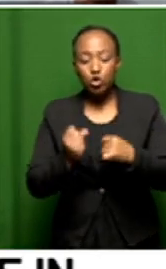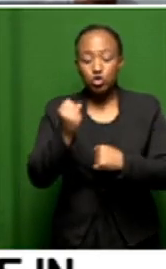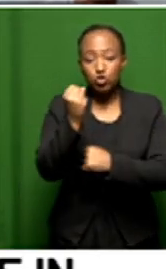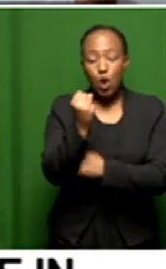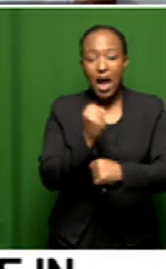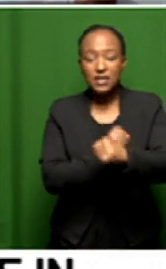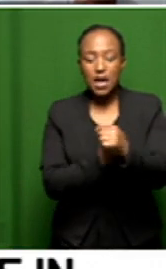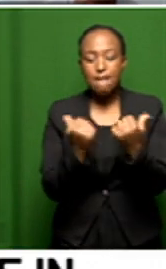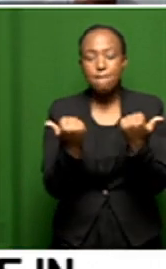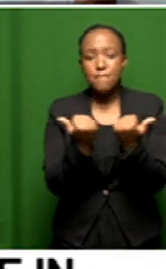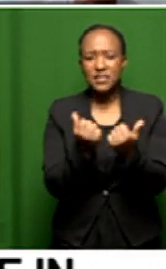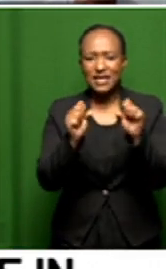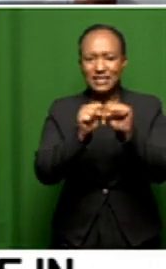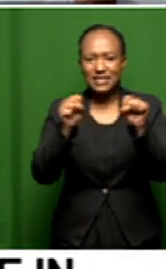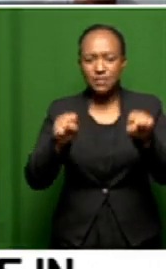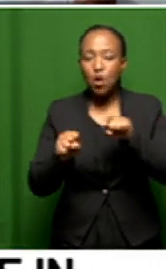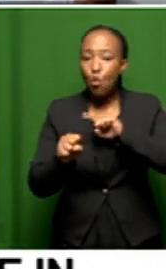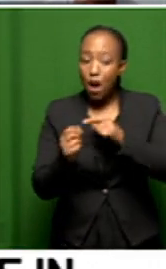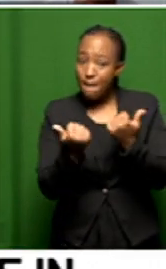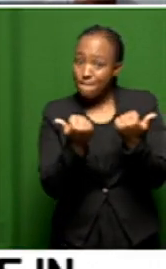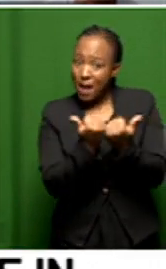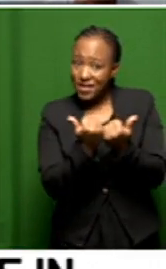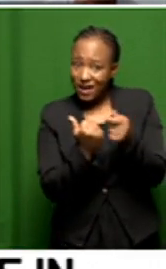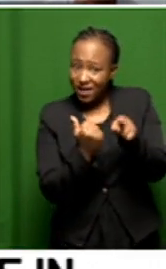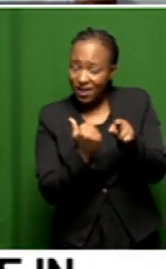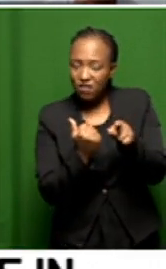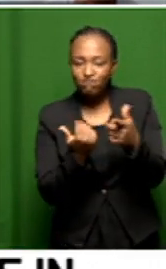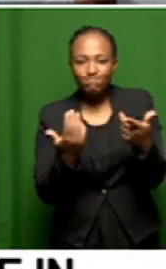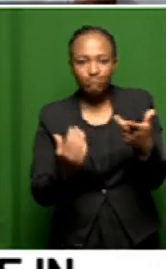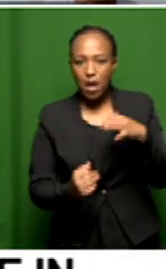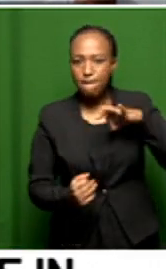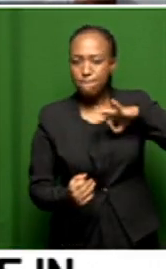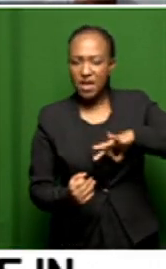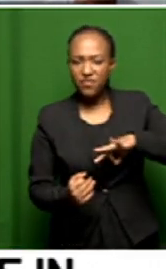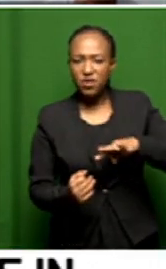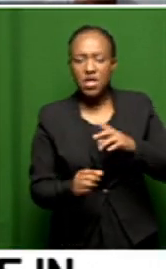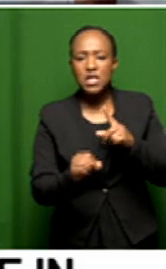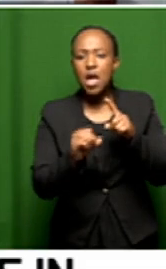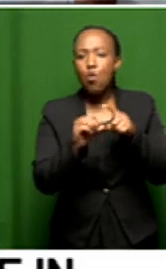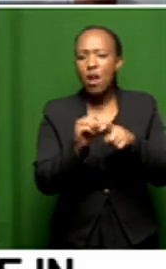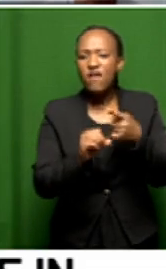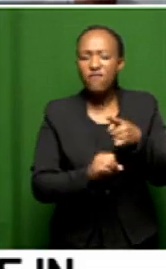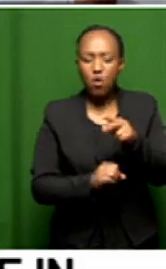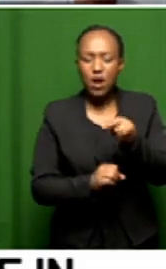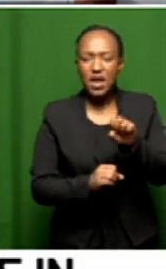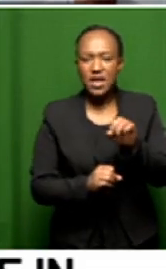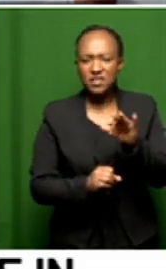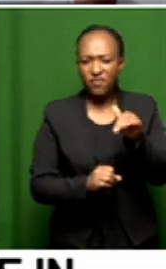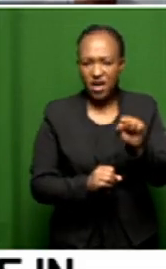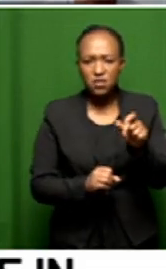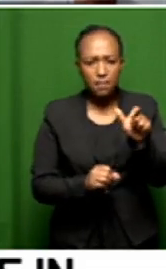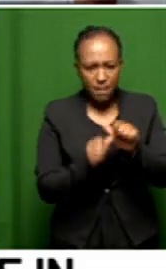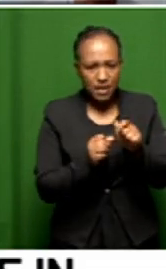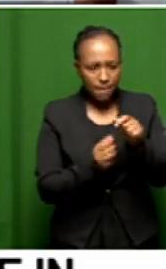municipal bursary systems, because most of those bursaries, you find that the beneficiaries qualify for NSFAS anyway, and taking that money